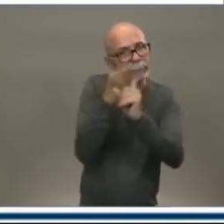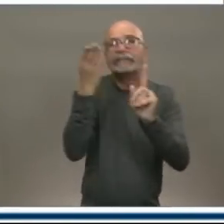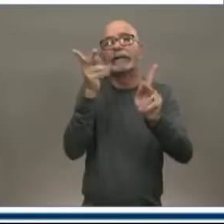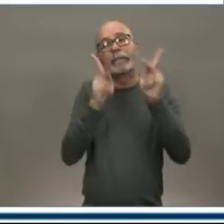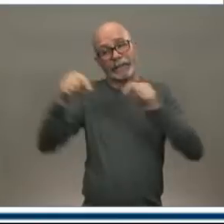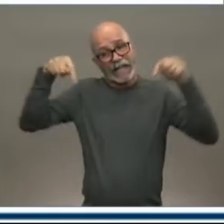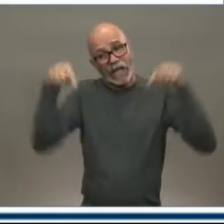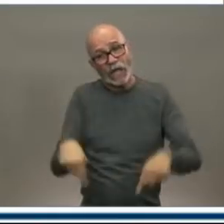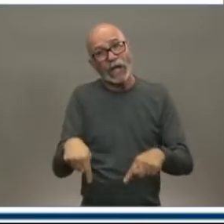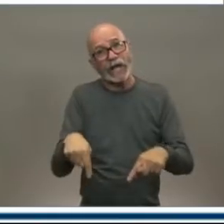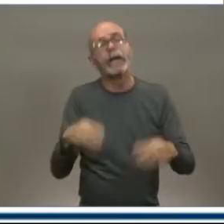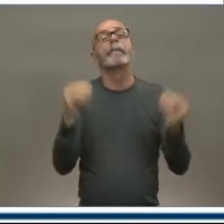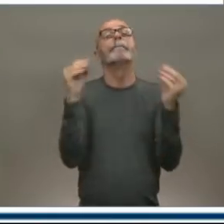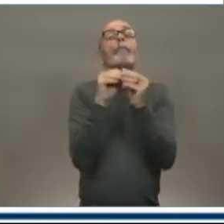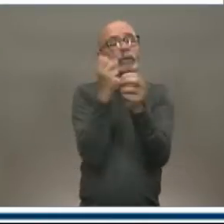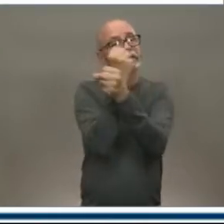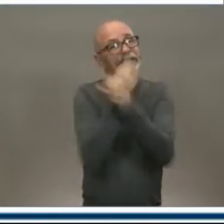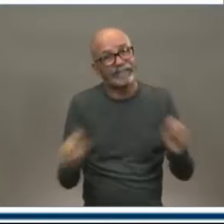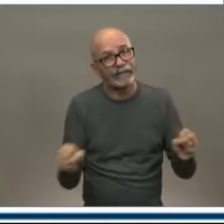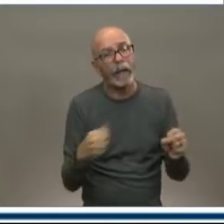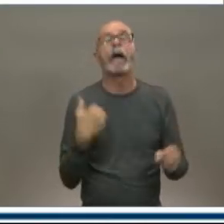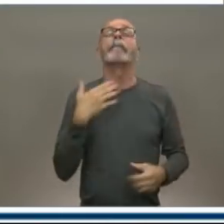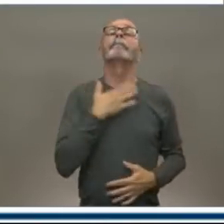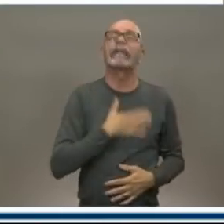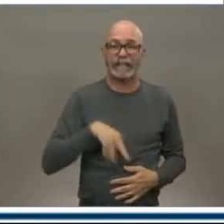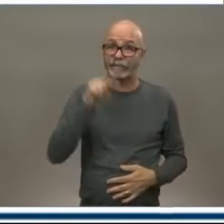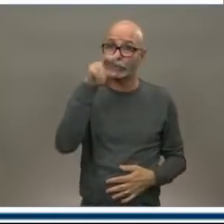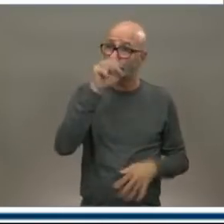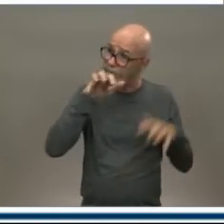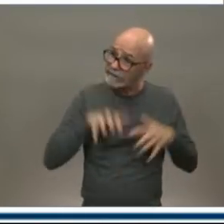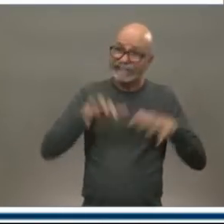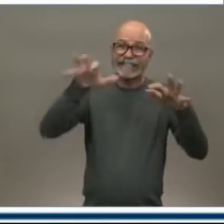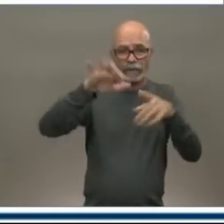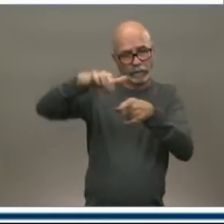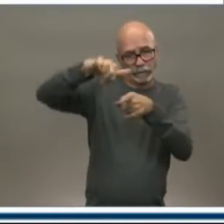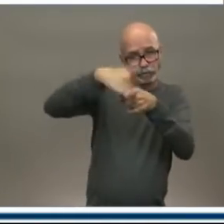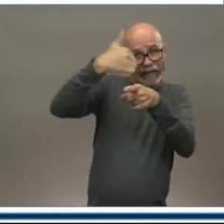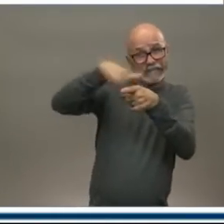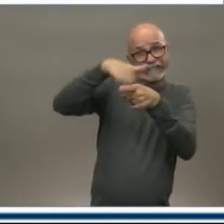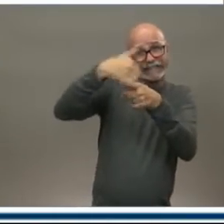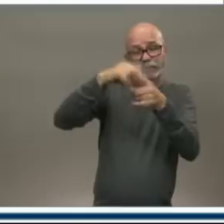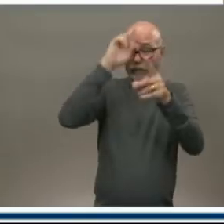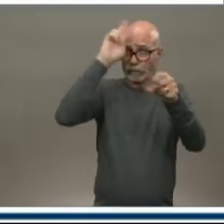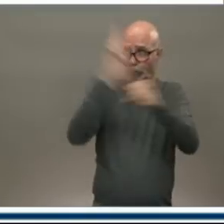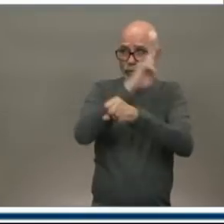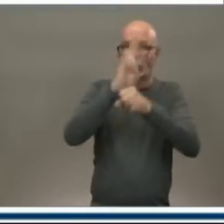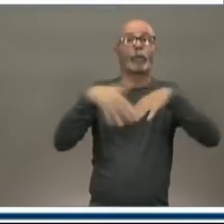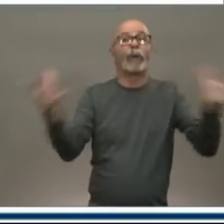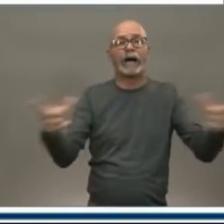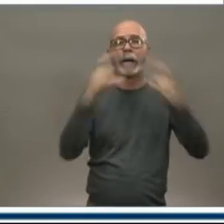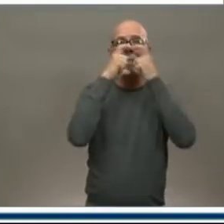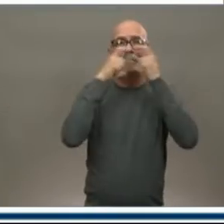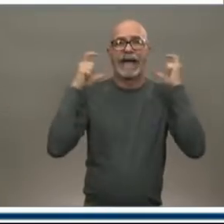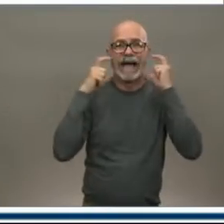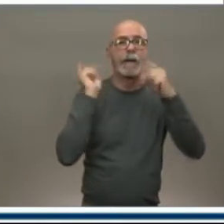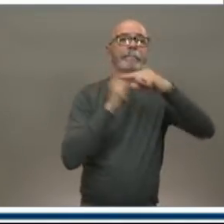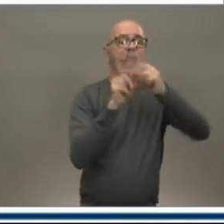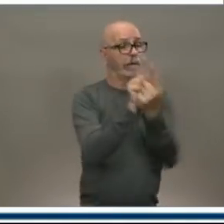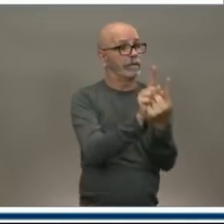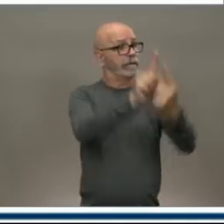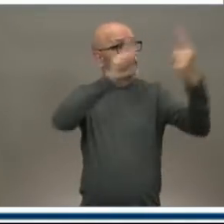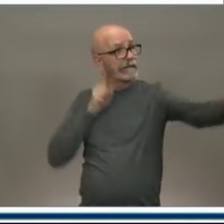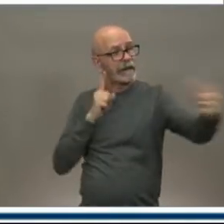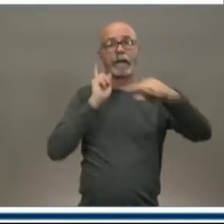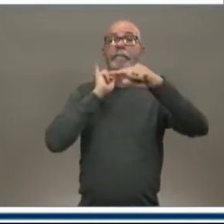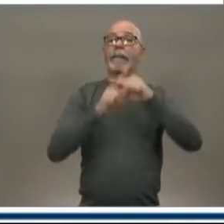critically important that all Nova Scotians continue to practice the things around masking, social distancing, limited social gatherings,